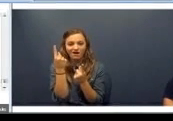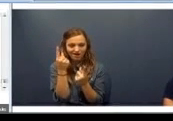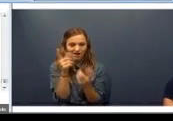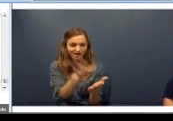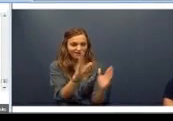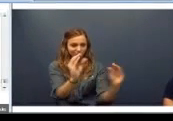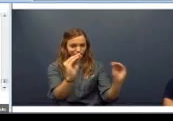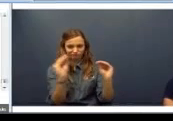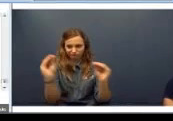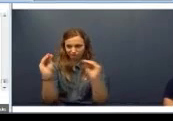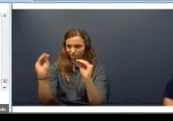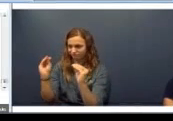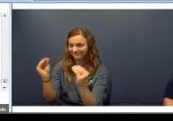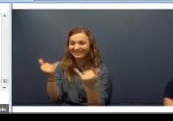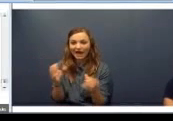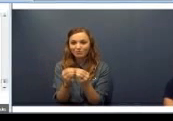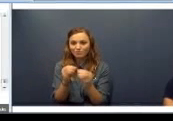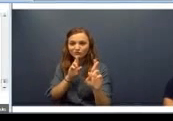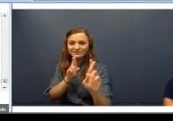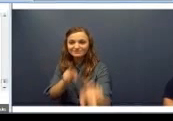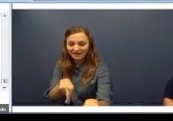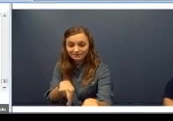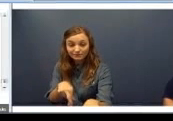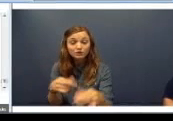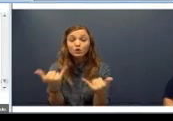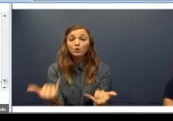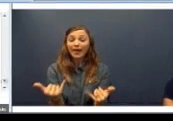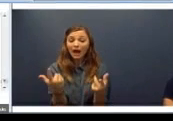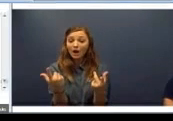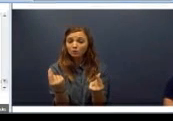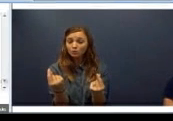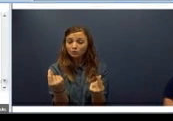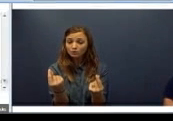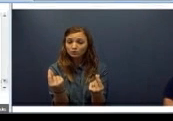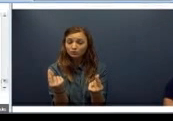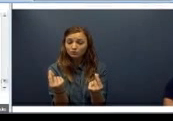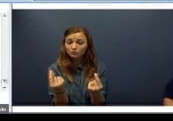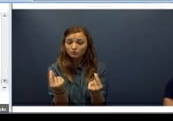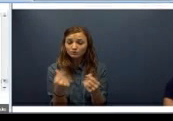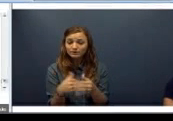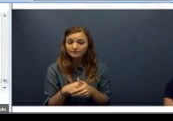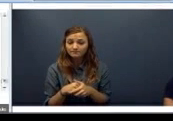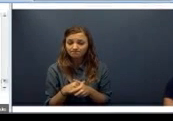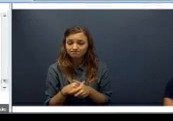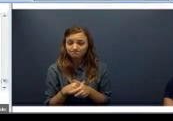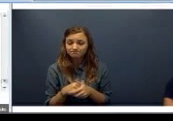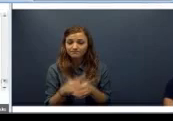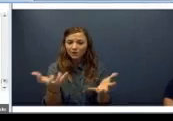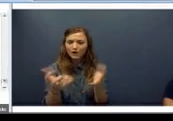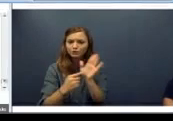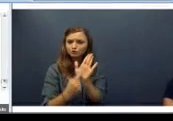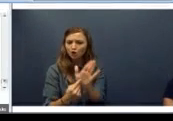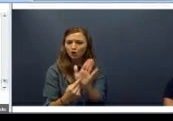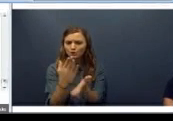and being more responsive. So as we move through this, what we want to do now is just show you